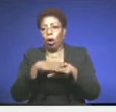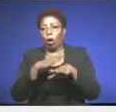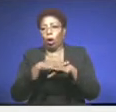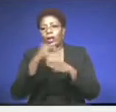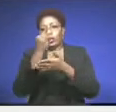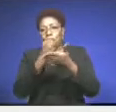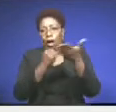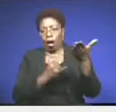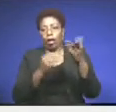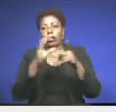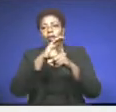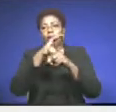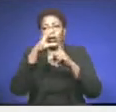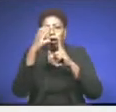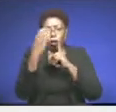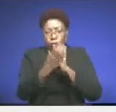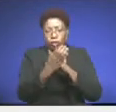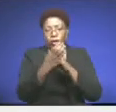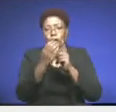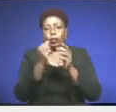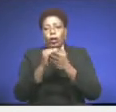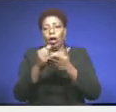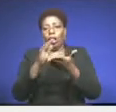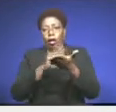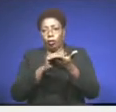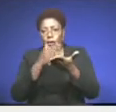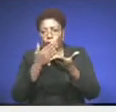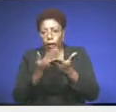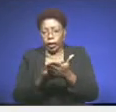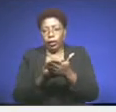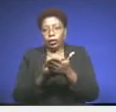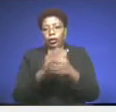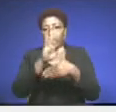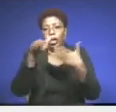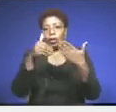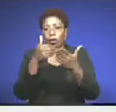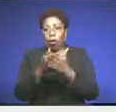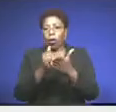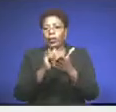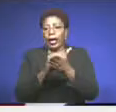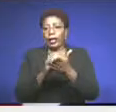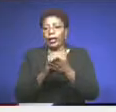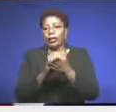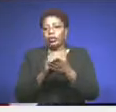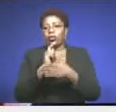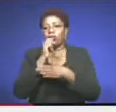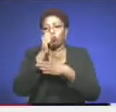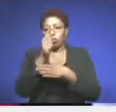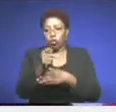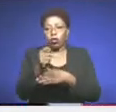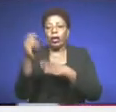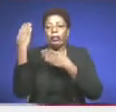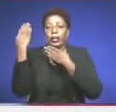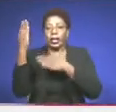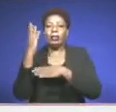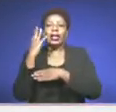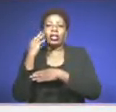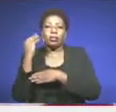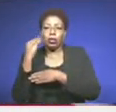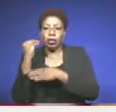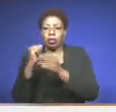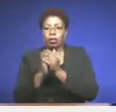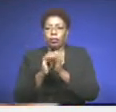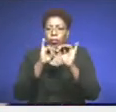the arts, culture, culinary, all that was, all that were truly Bahamian experiences.